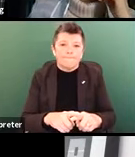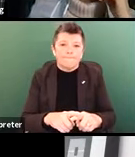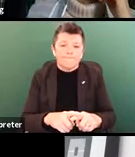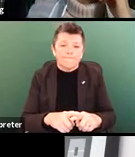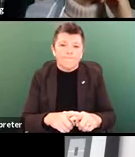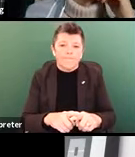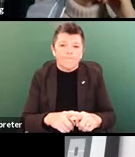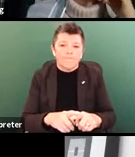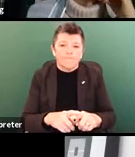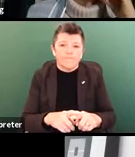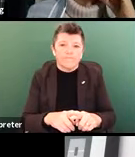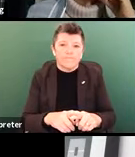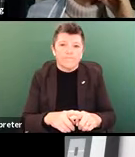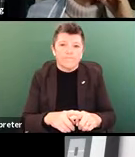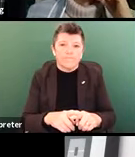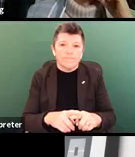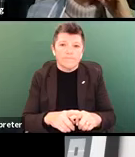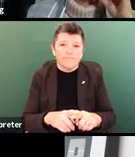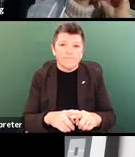that kind of a